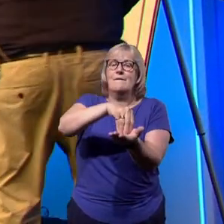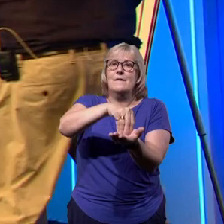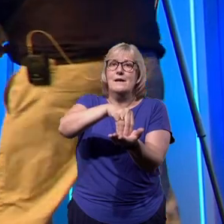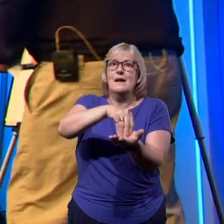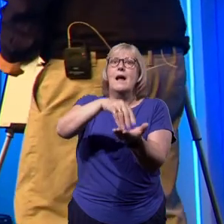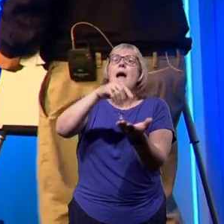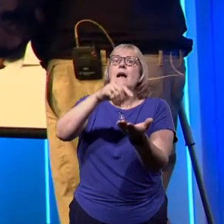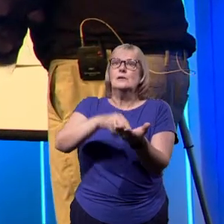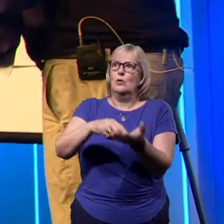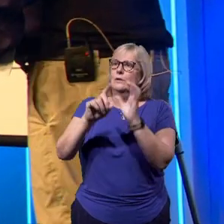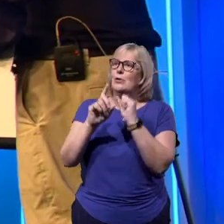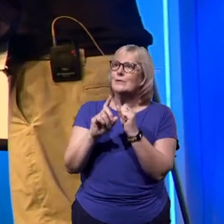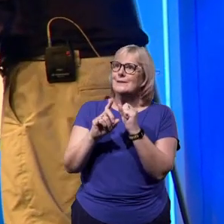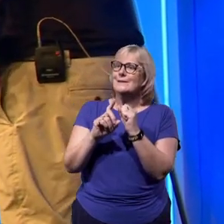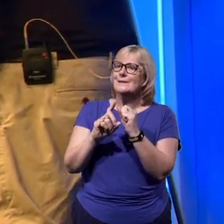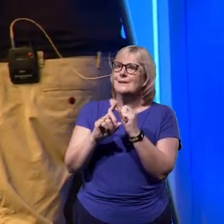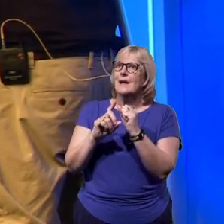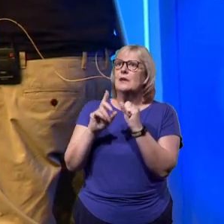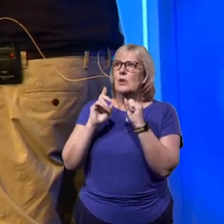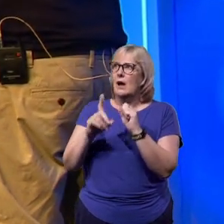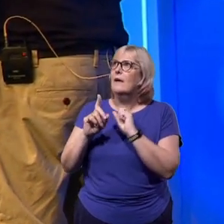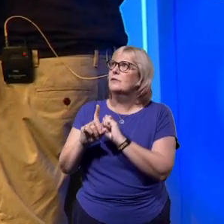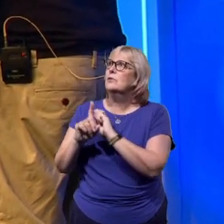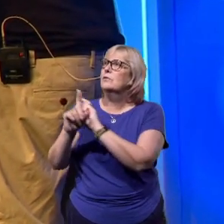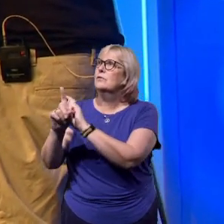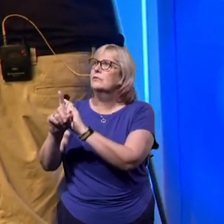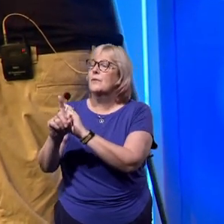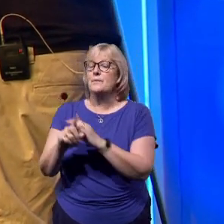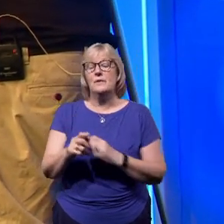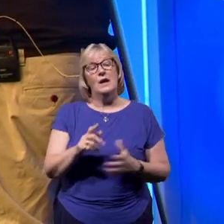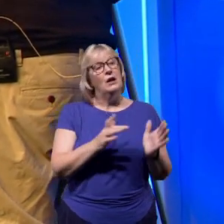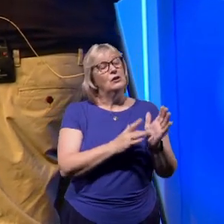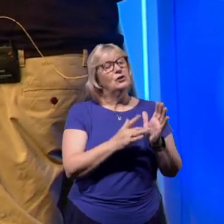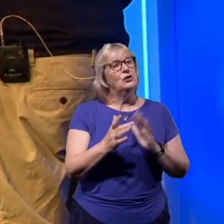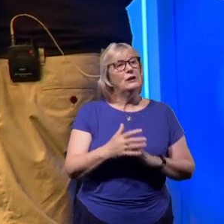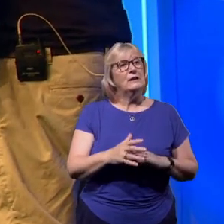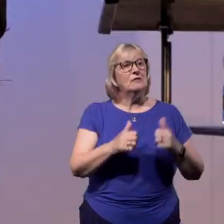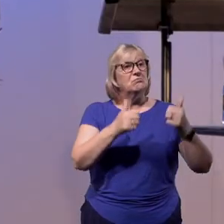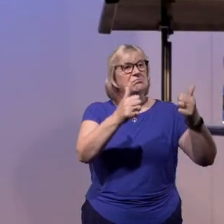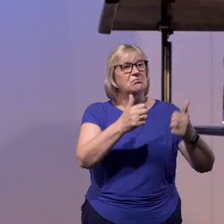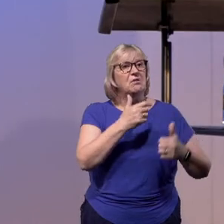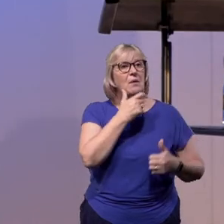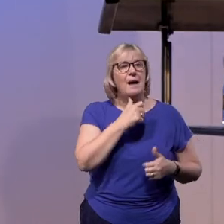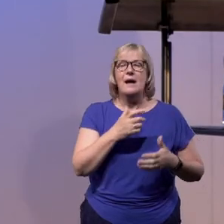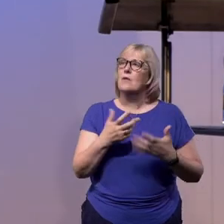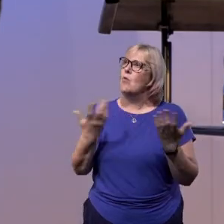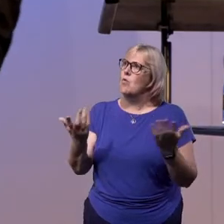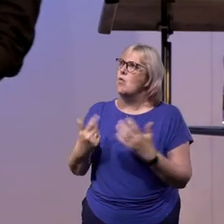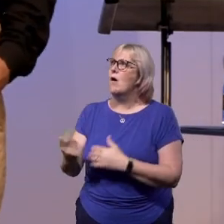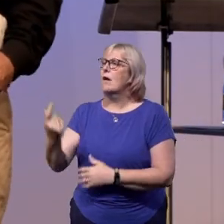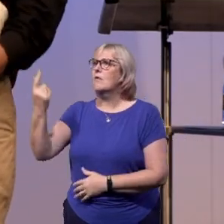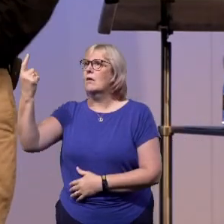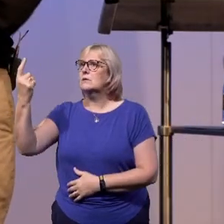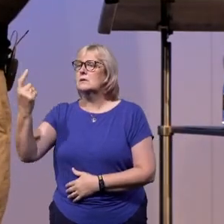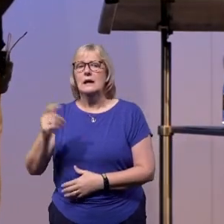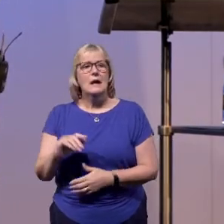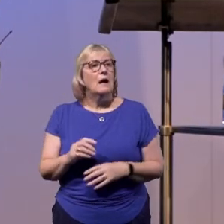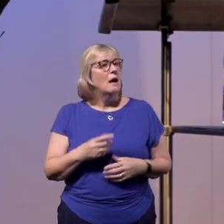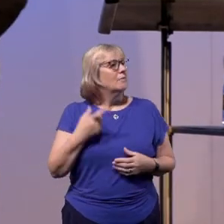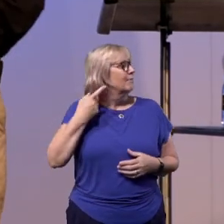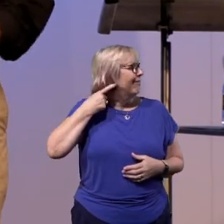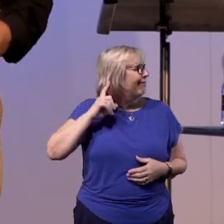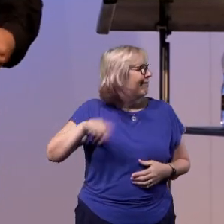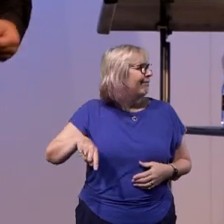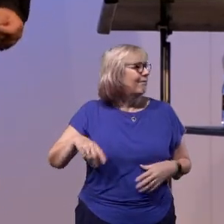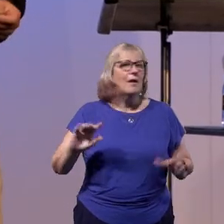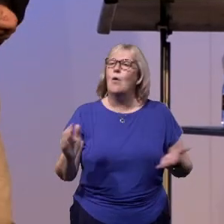on following Jesus. Is he a great man or is he God? Is it a waste or a rescue? Do I obey or disobey? And what we